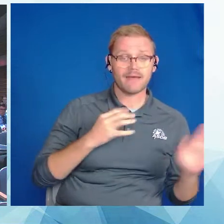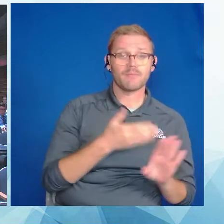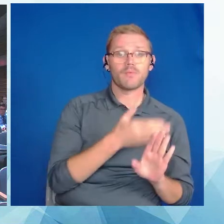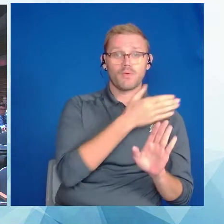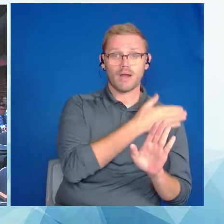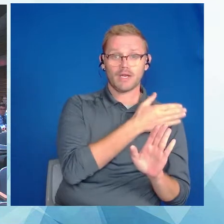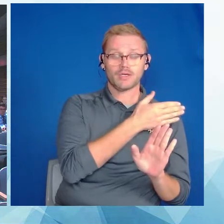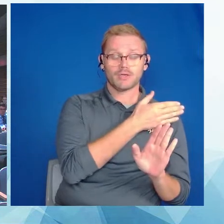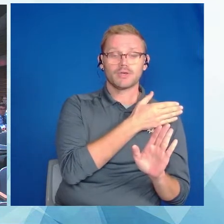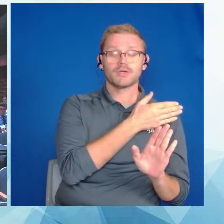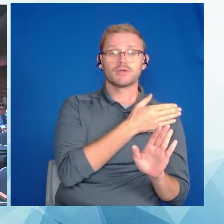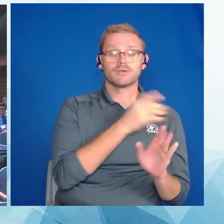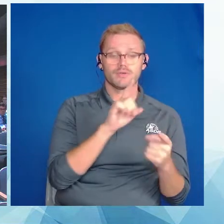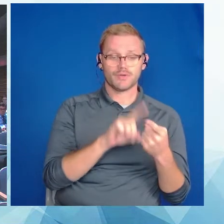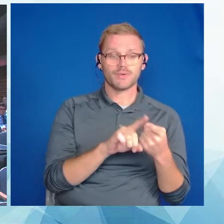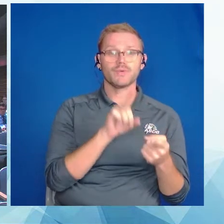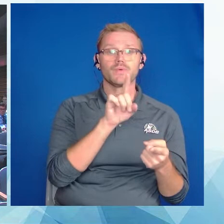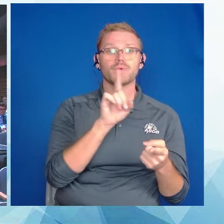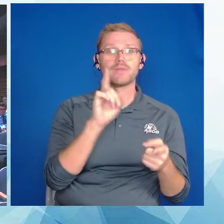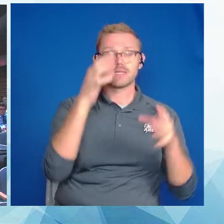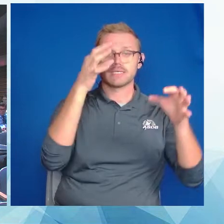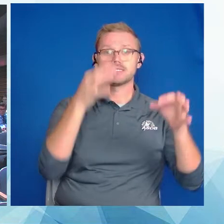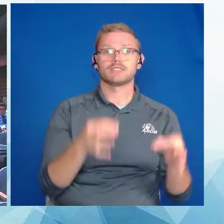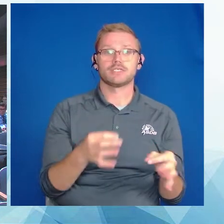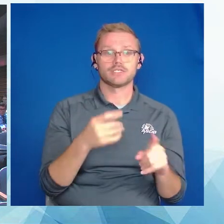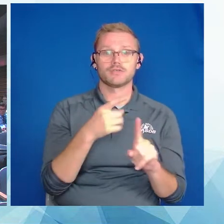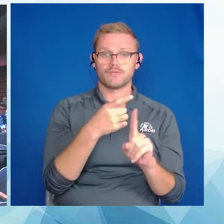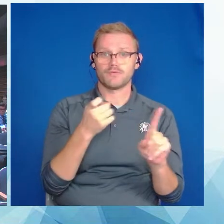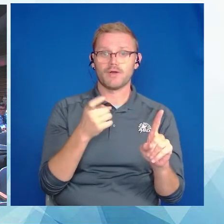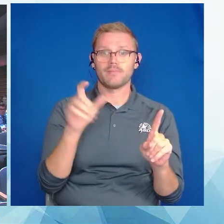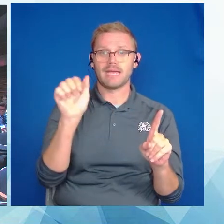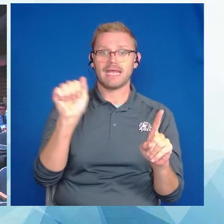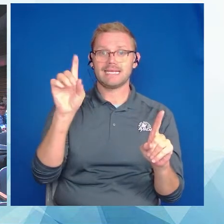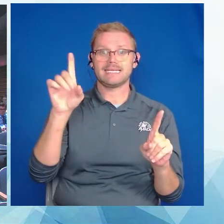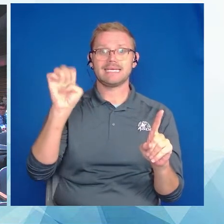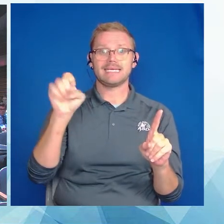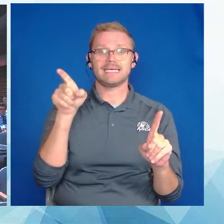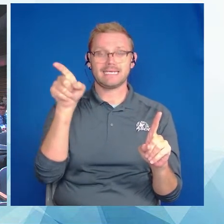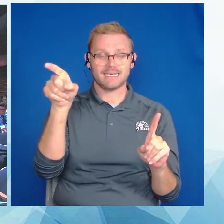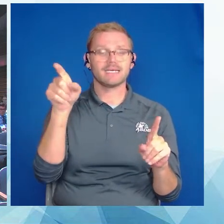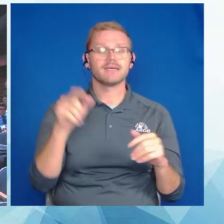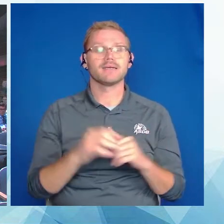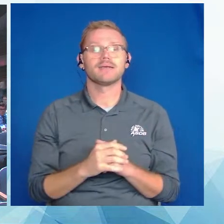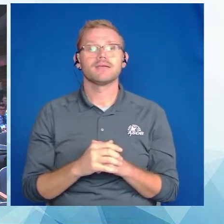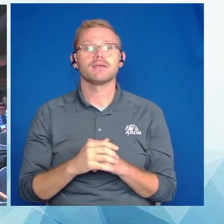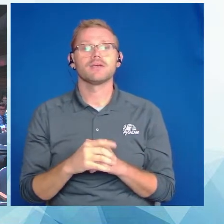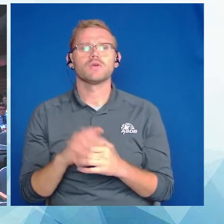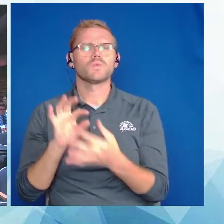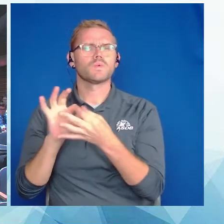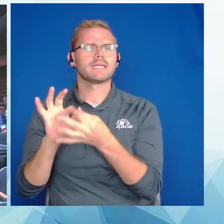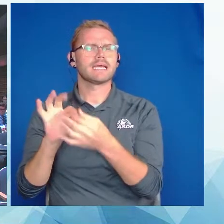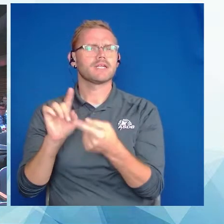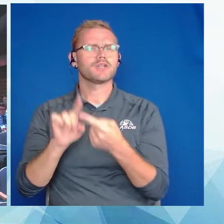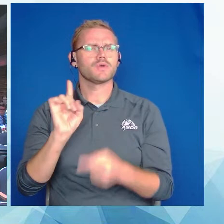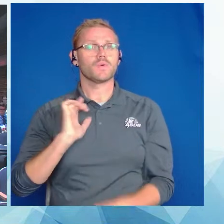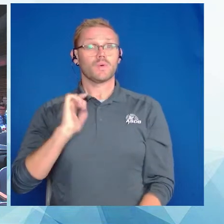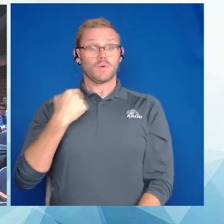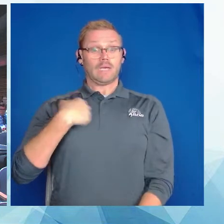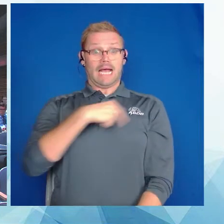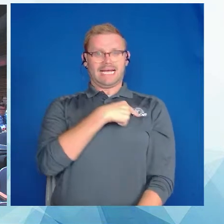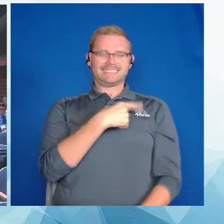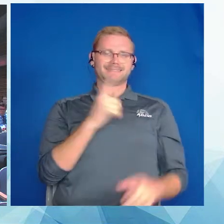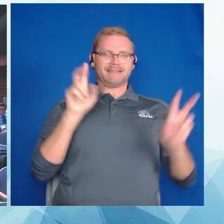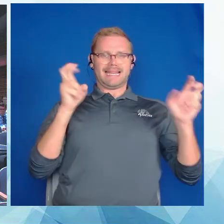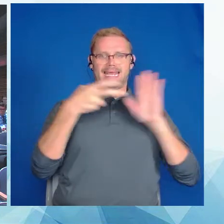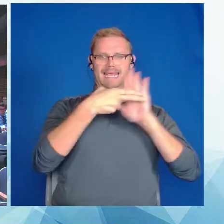to the decision that ADE made regarding us being an